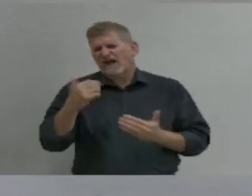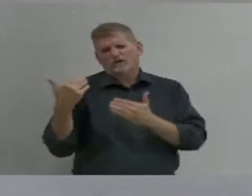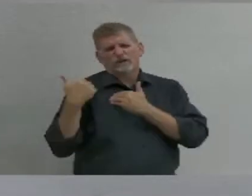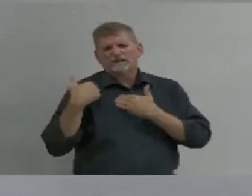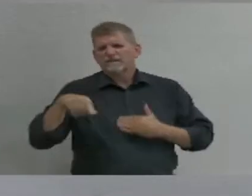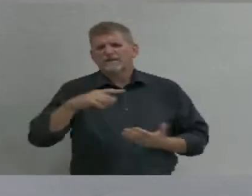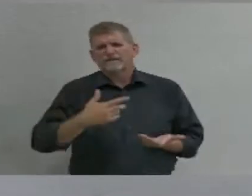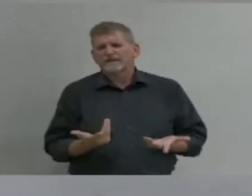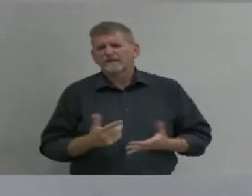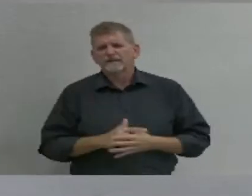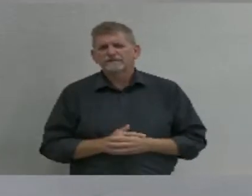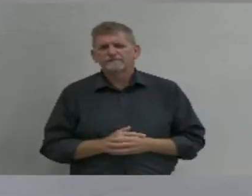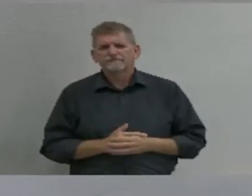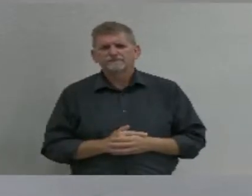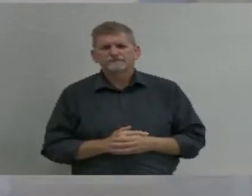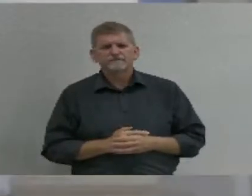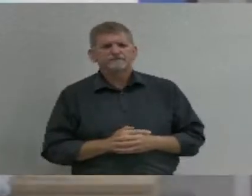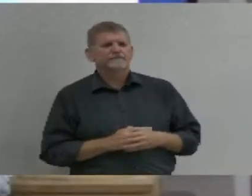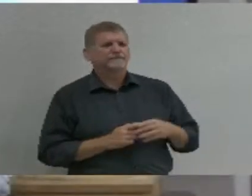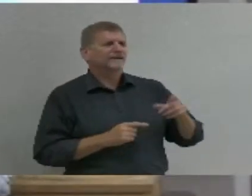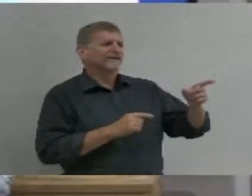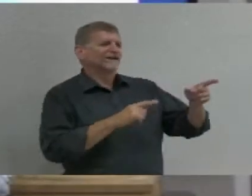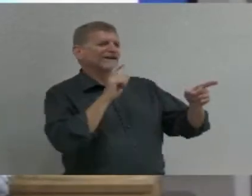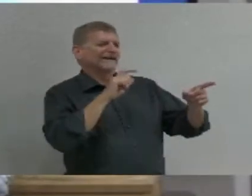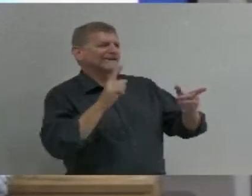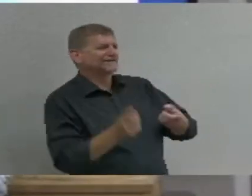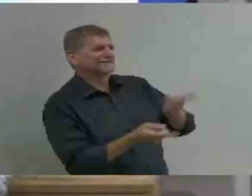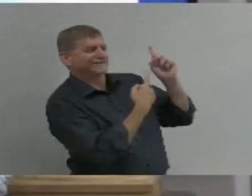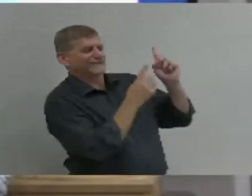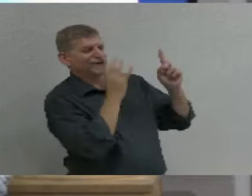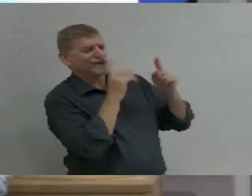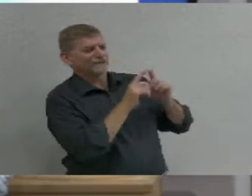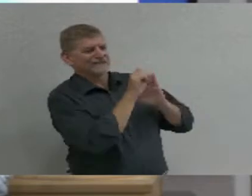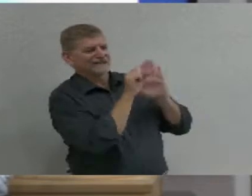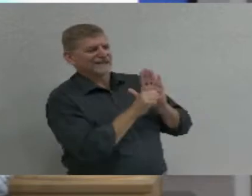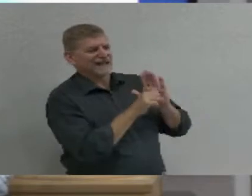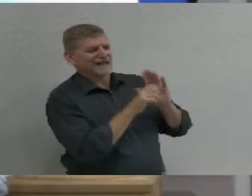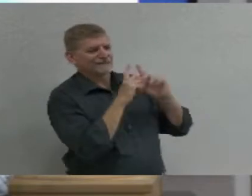of Health. Okay, and then is there someone that I can